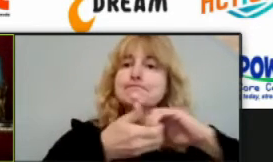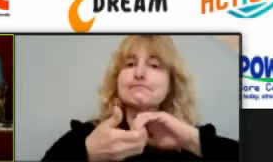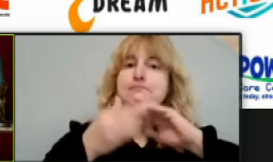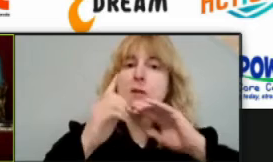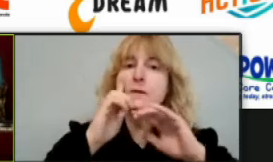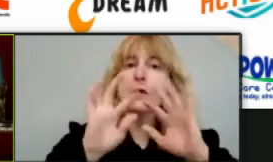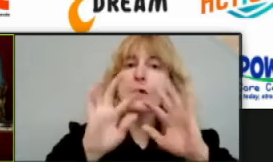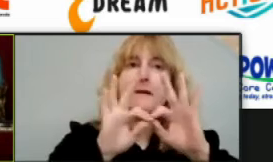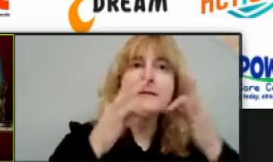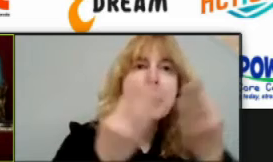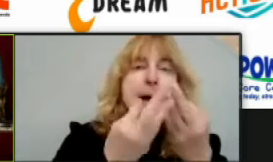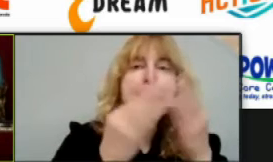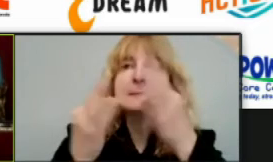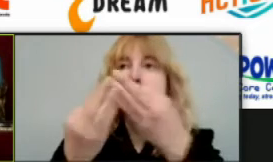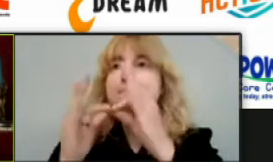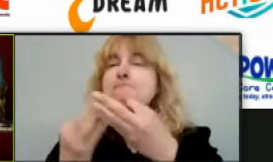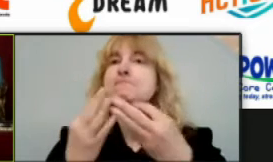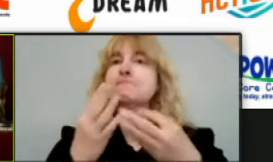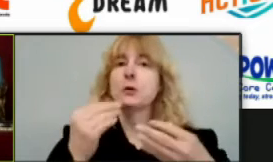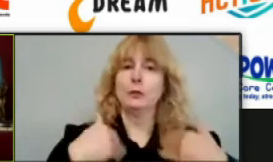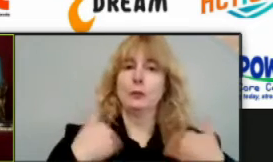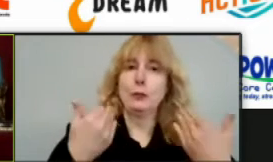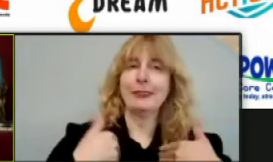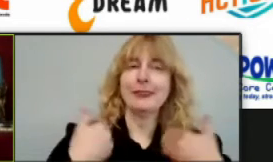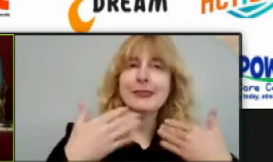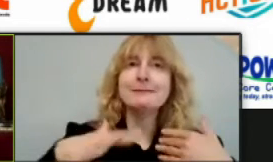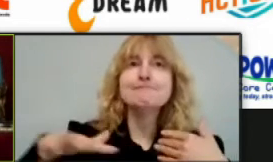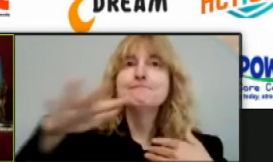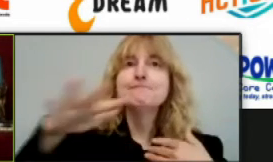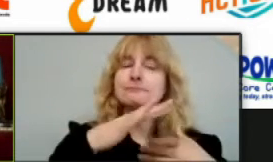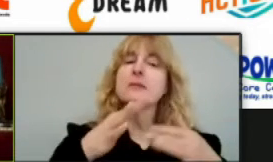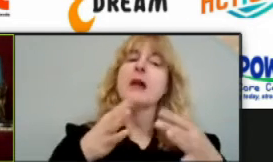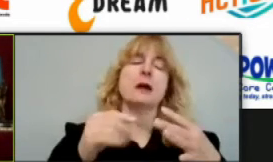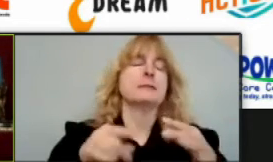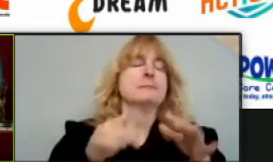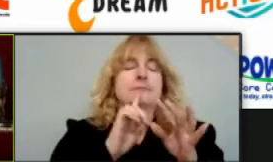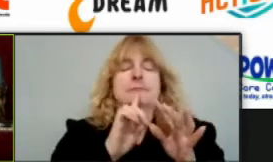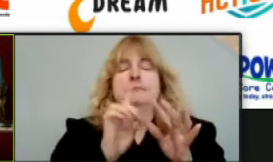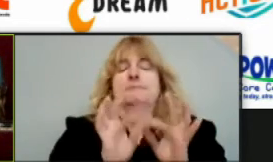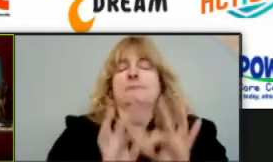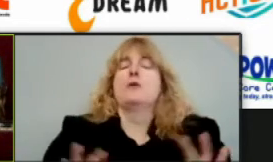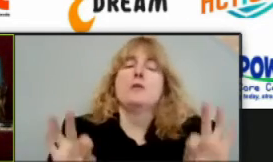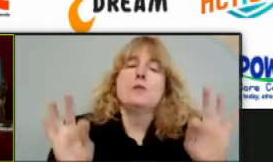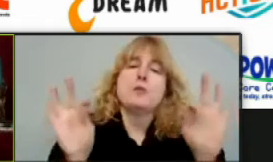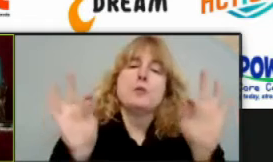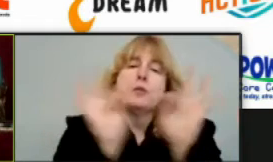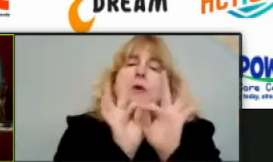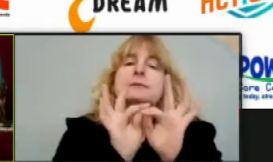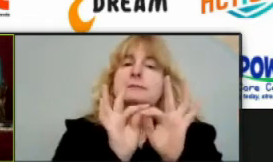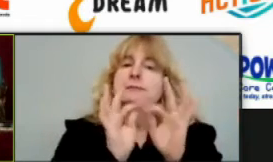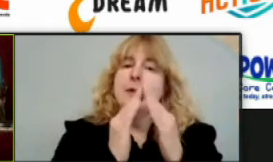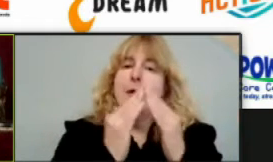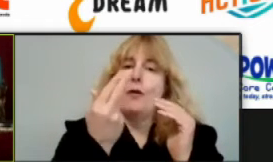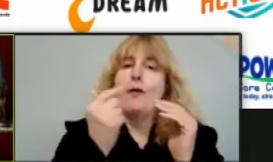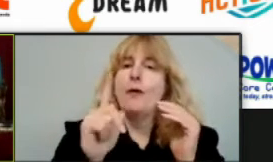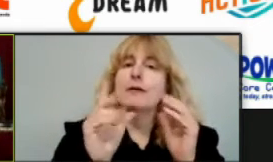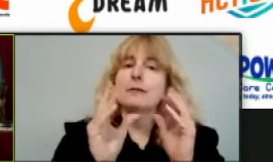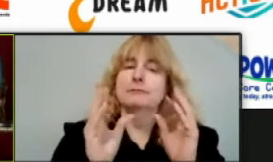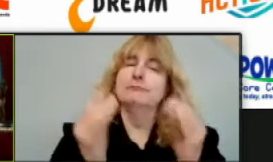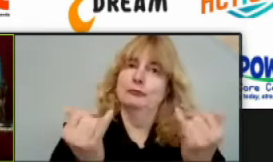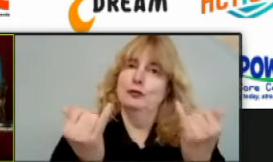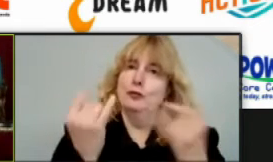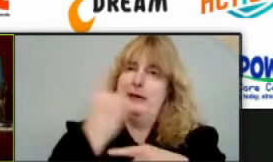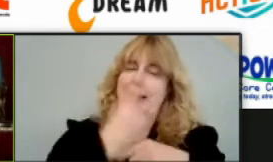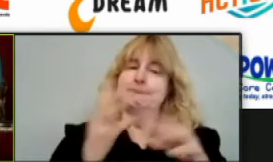Youth, and a very, very important town hall today. But before we start, which is going to be a